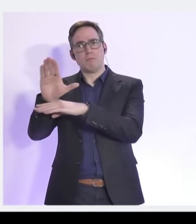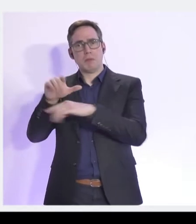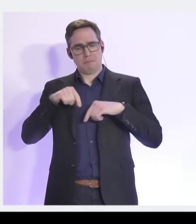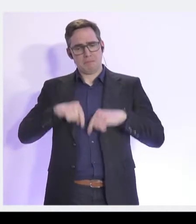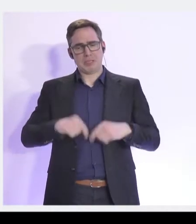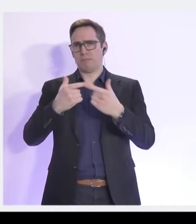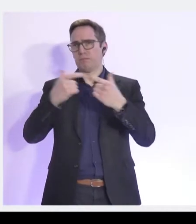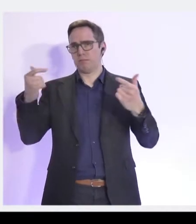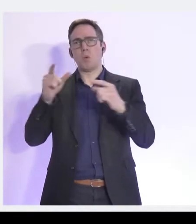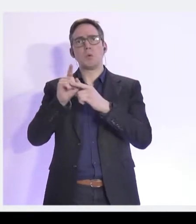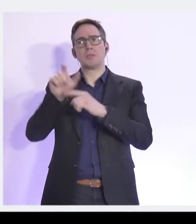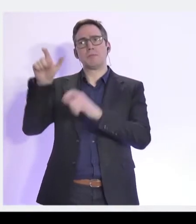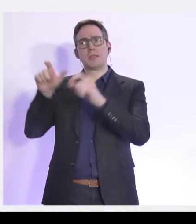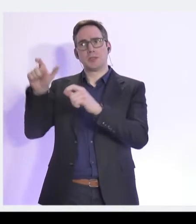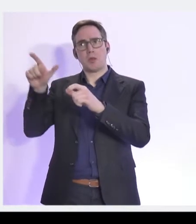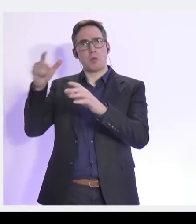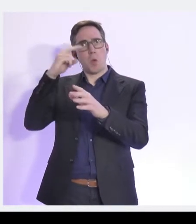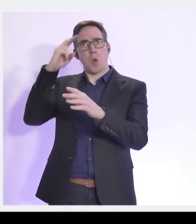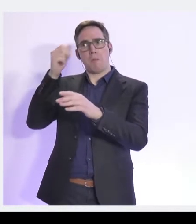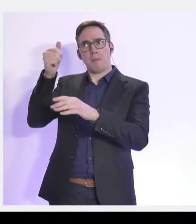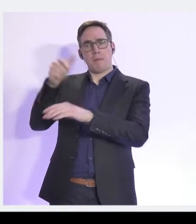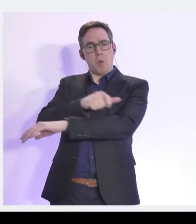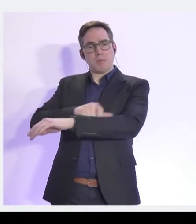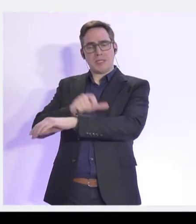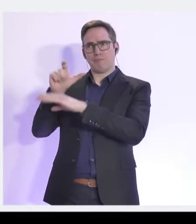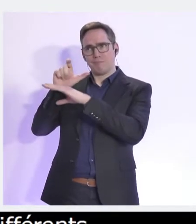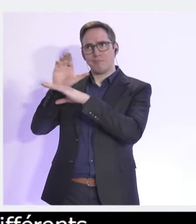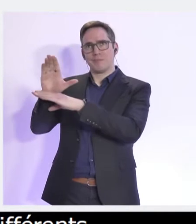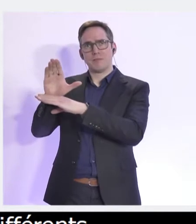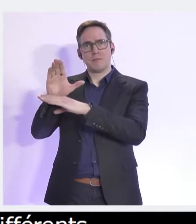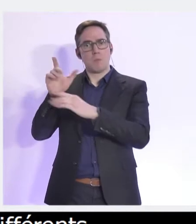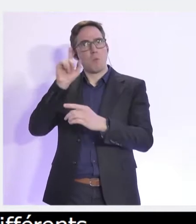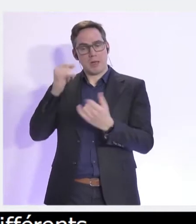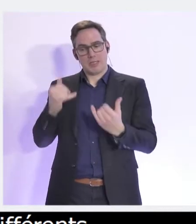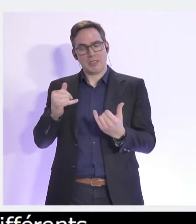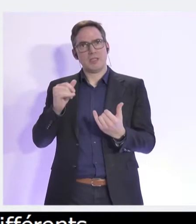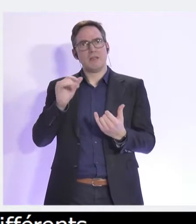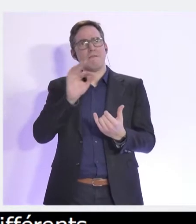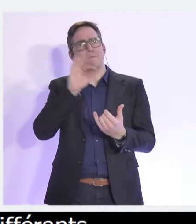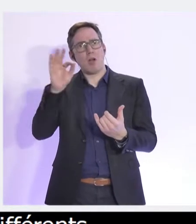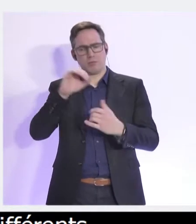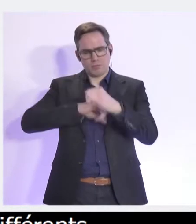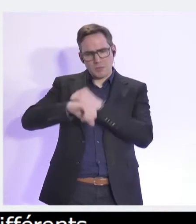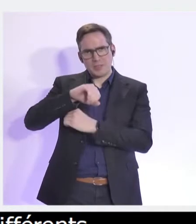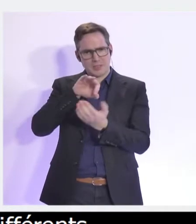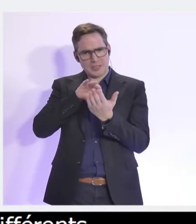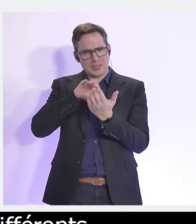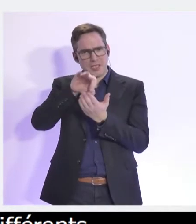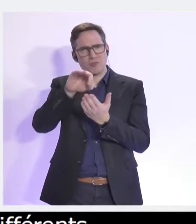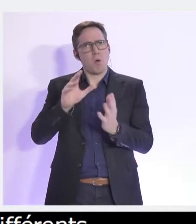to the different ministers present and the different European commissioners the strategy that we have in France in terms of